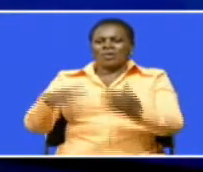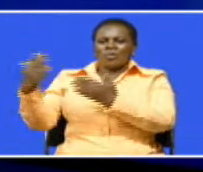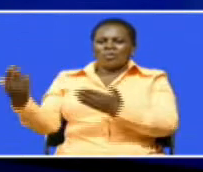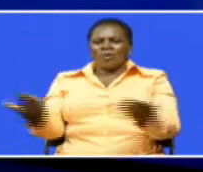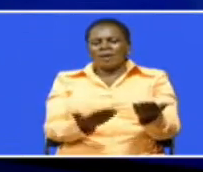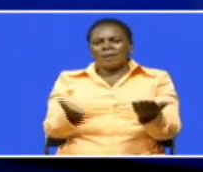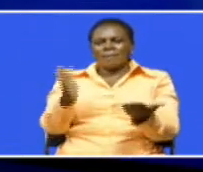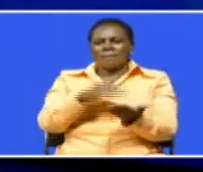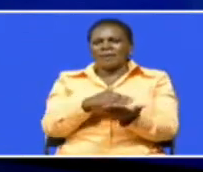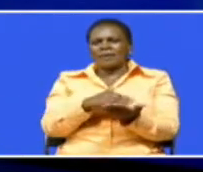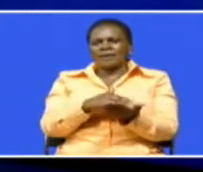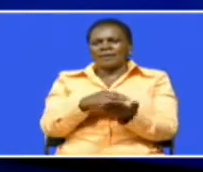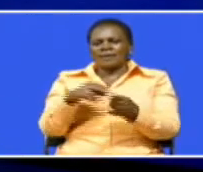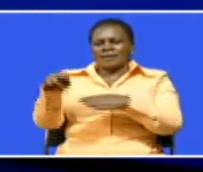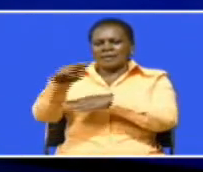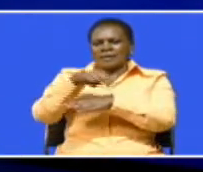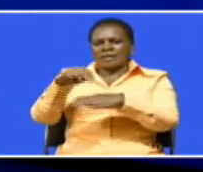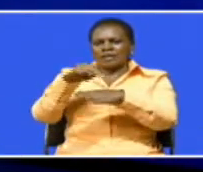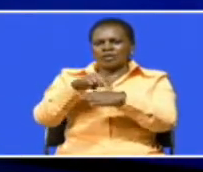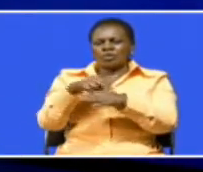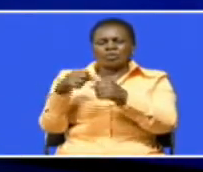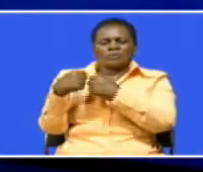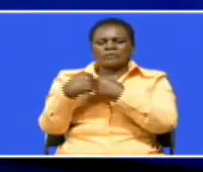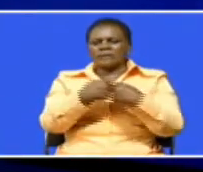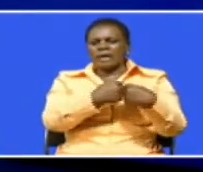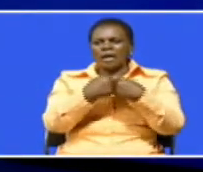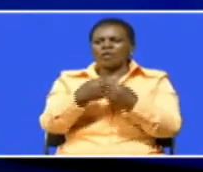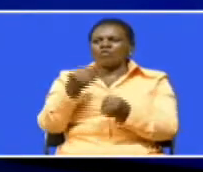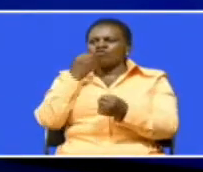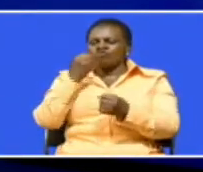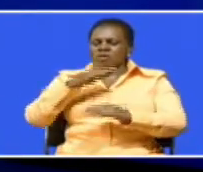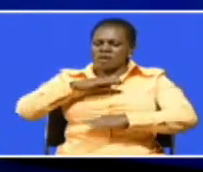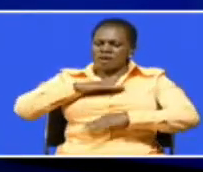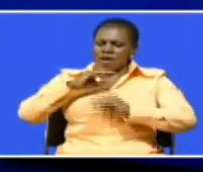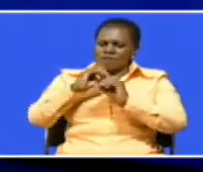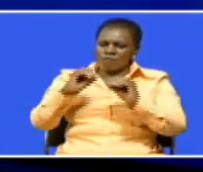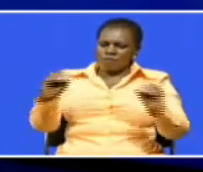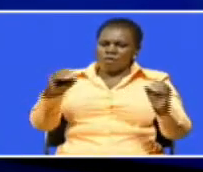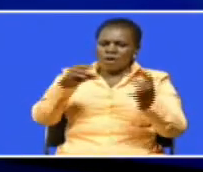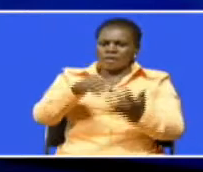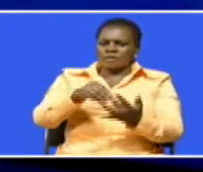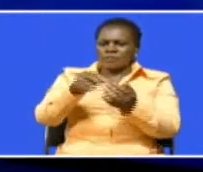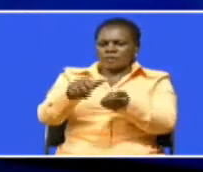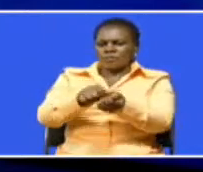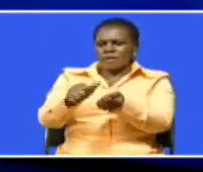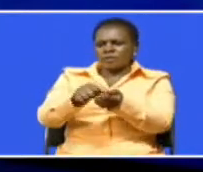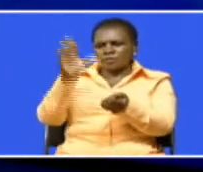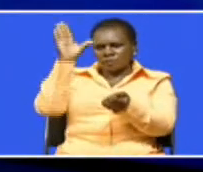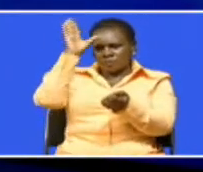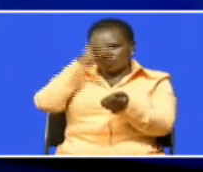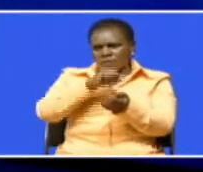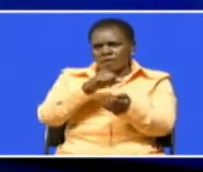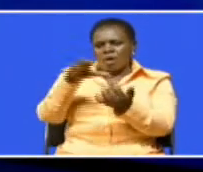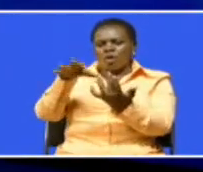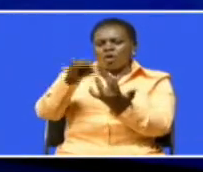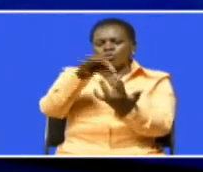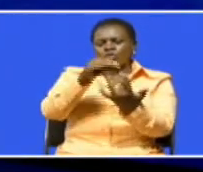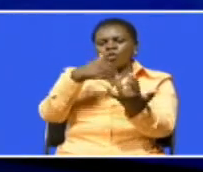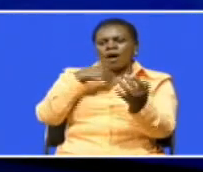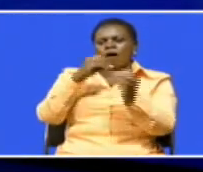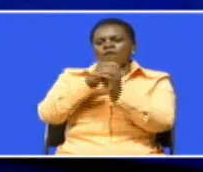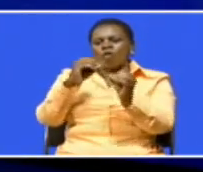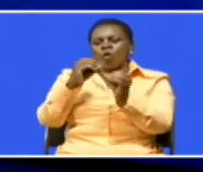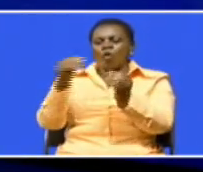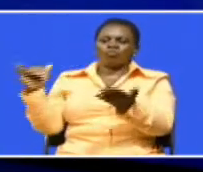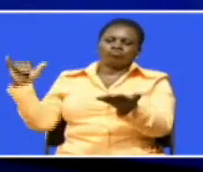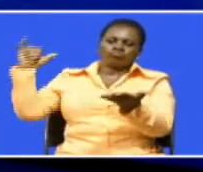Welcome back. Now, a nation that still grapples with perennial food insecurity, especially maize shortage, will have no option but to